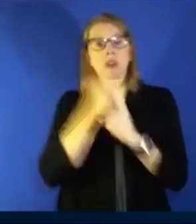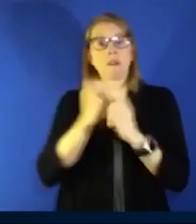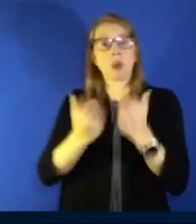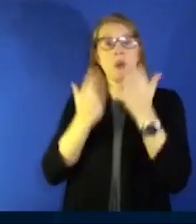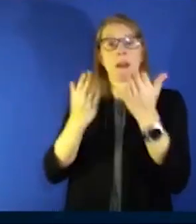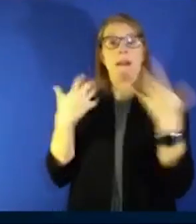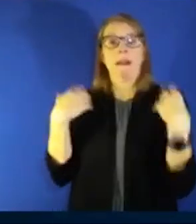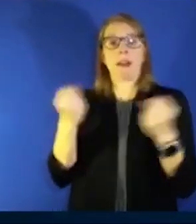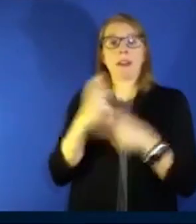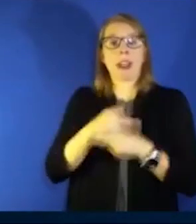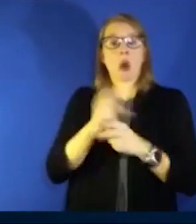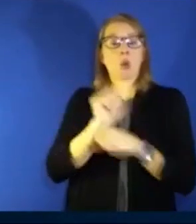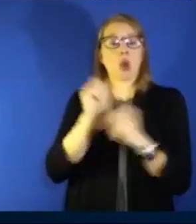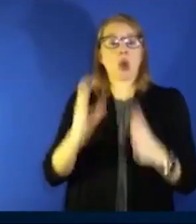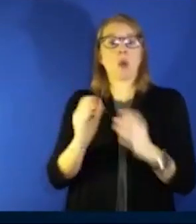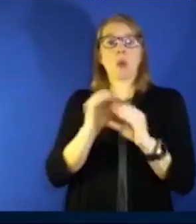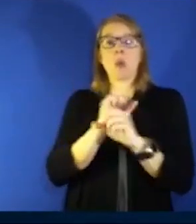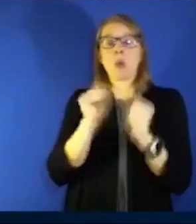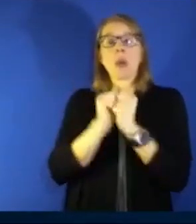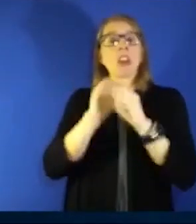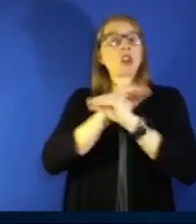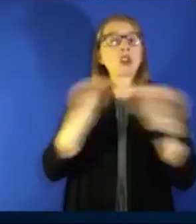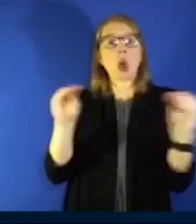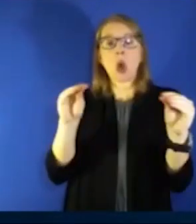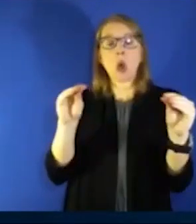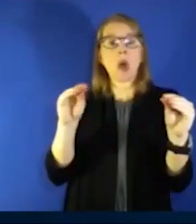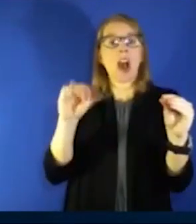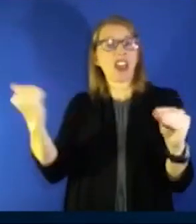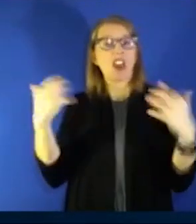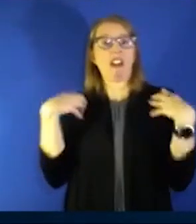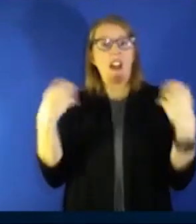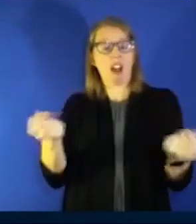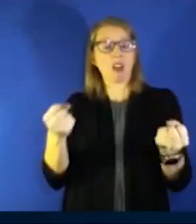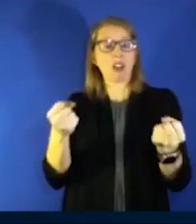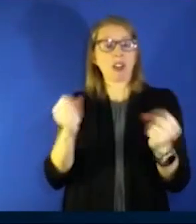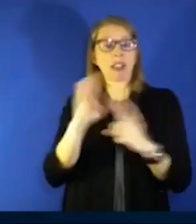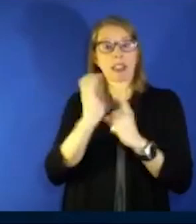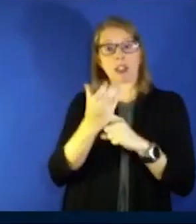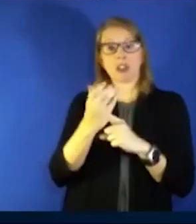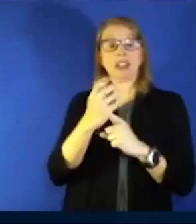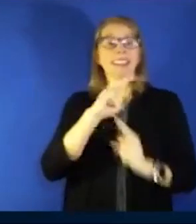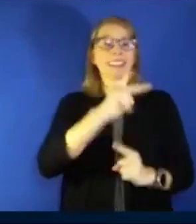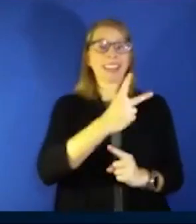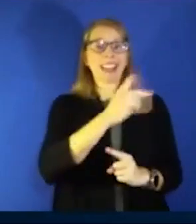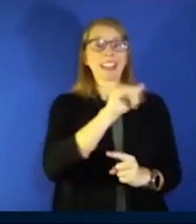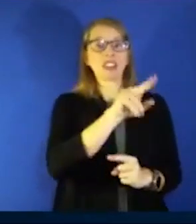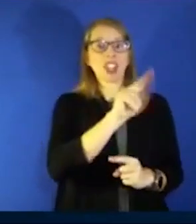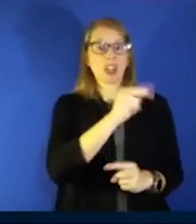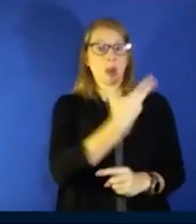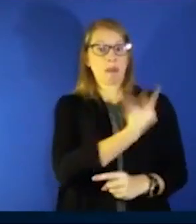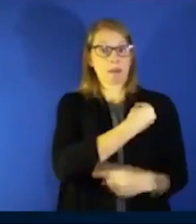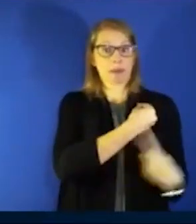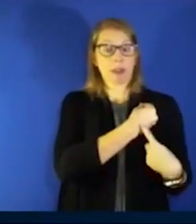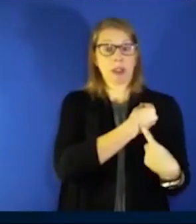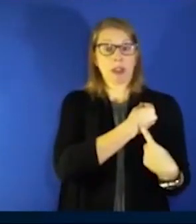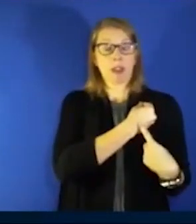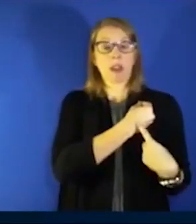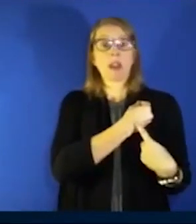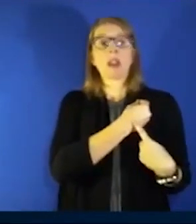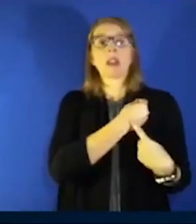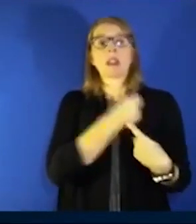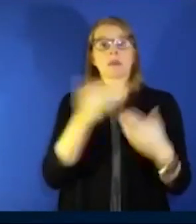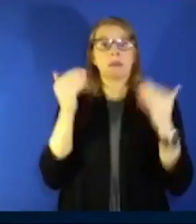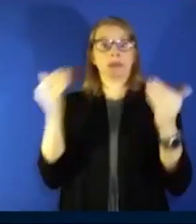no underlying health conditions who received their second Pfizer vaccine in January to go ahead and get the